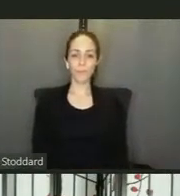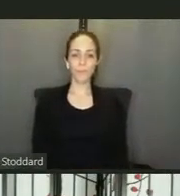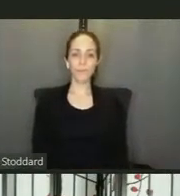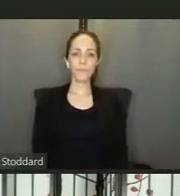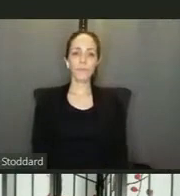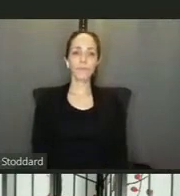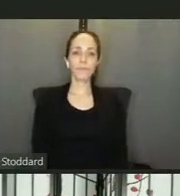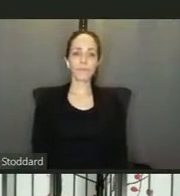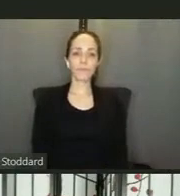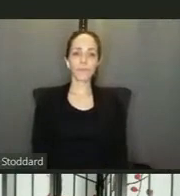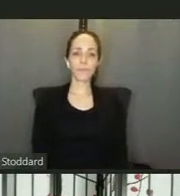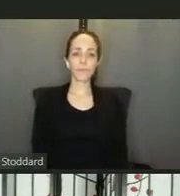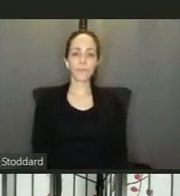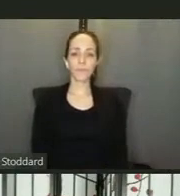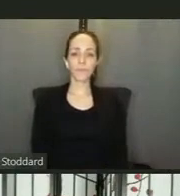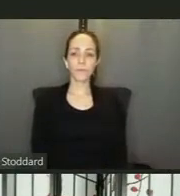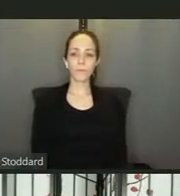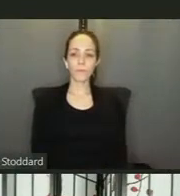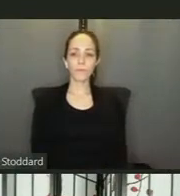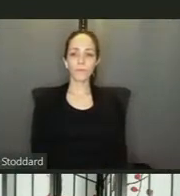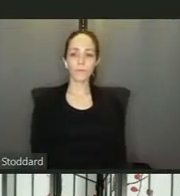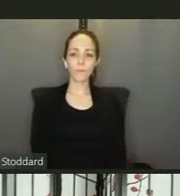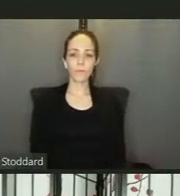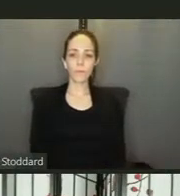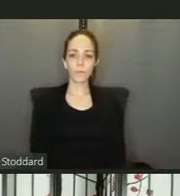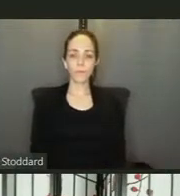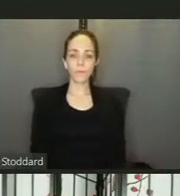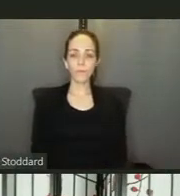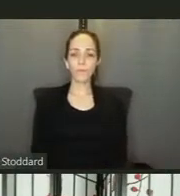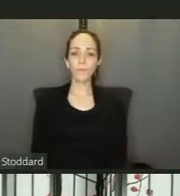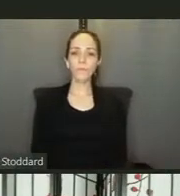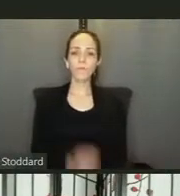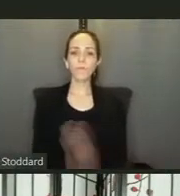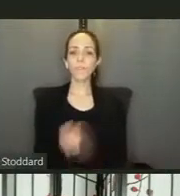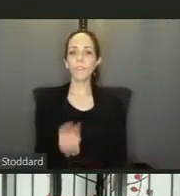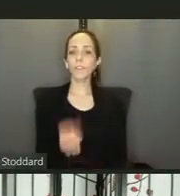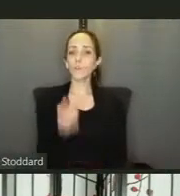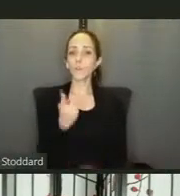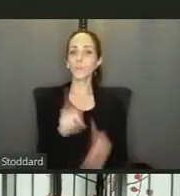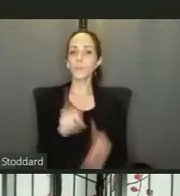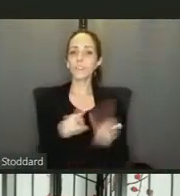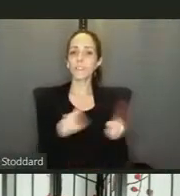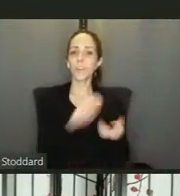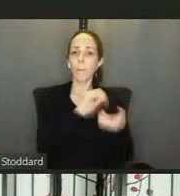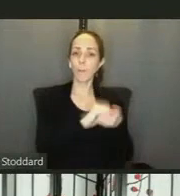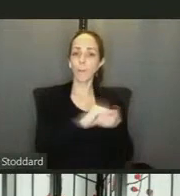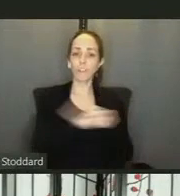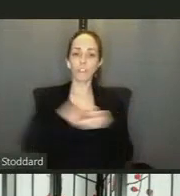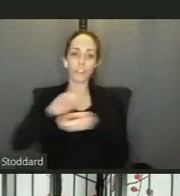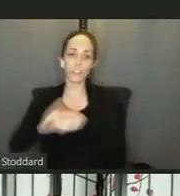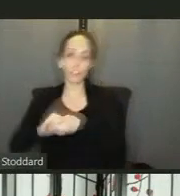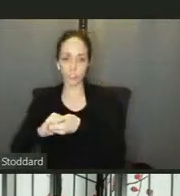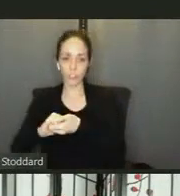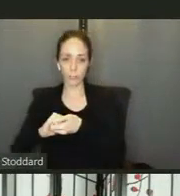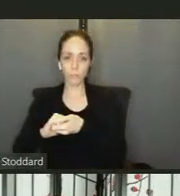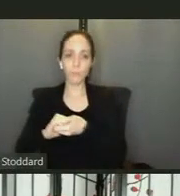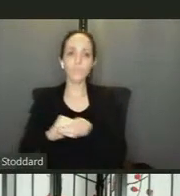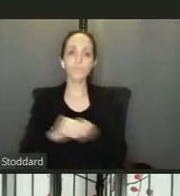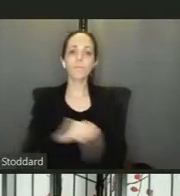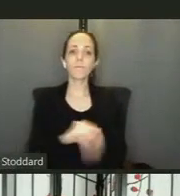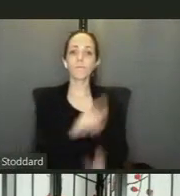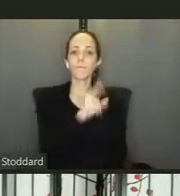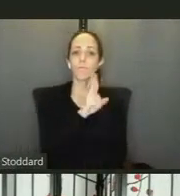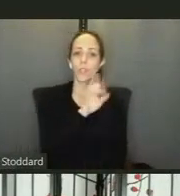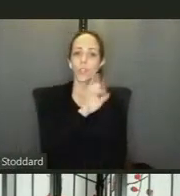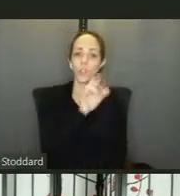Again, this slide represents two partnerships that we currently have, one with our partner at the Urban League of Portland, as